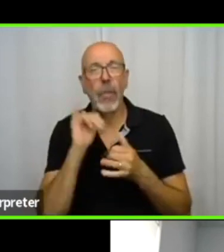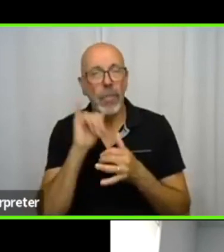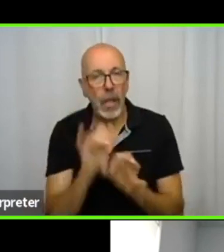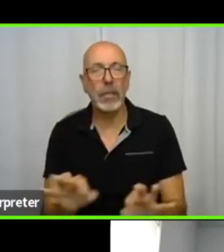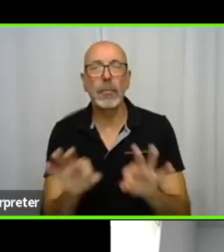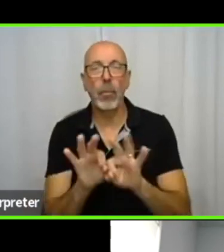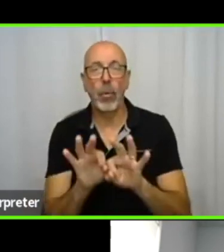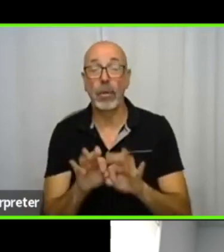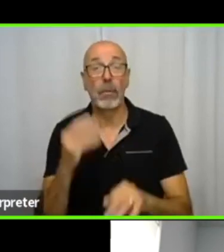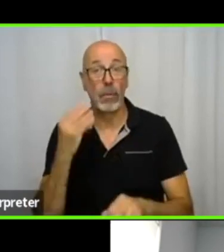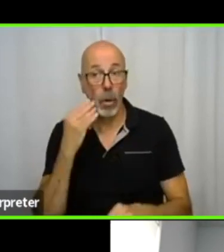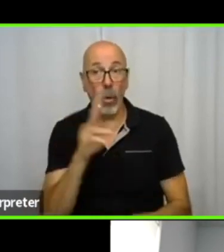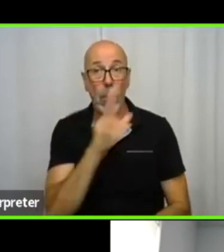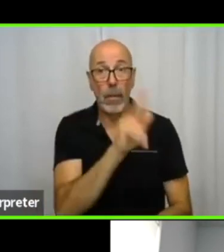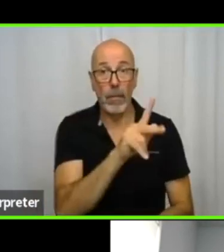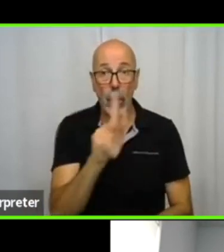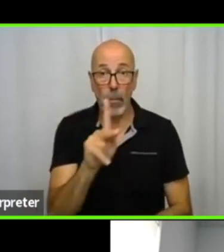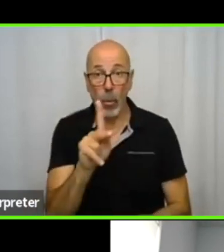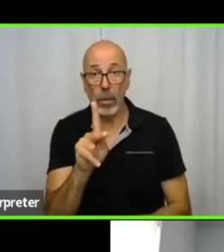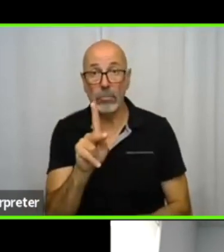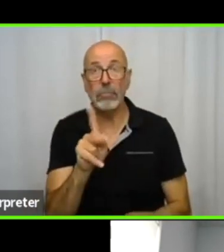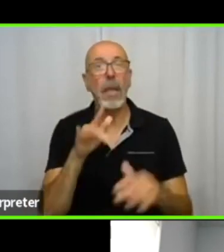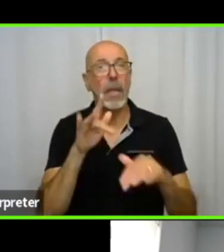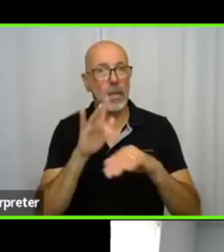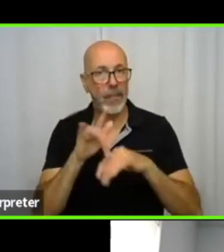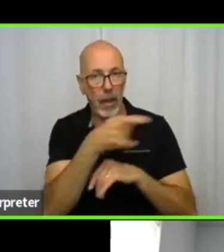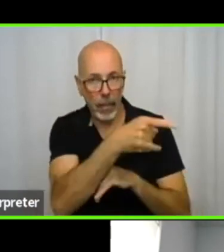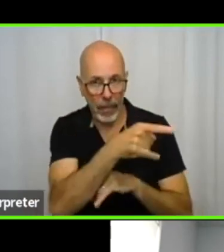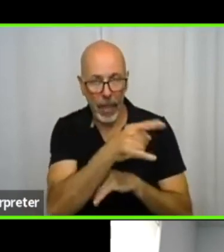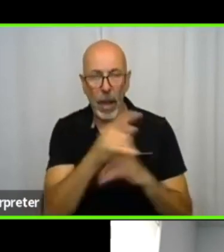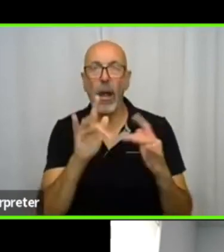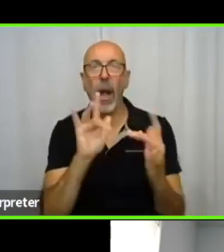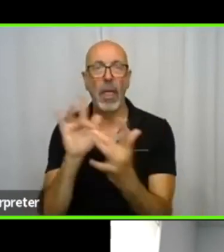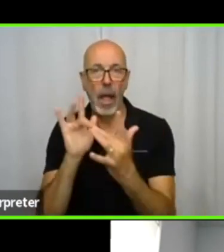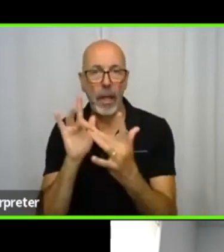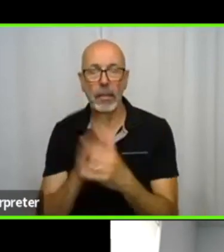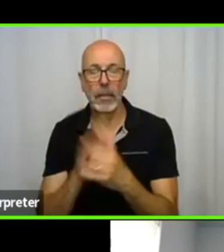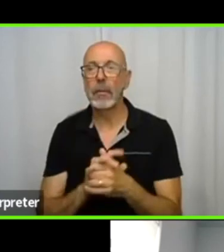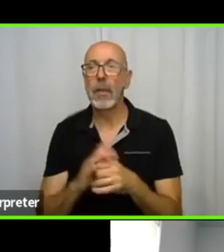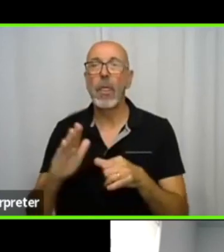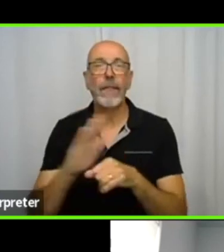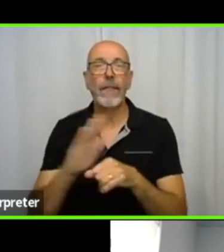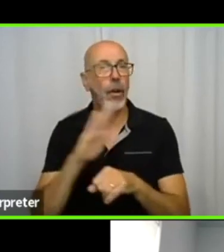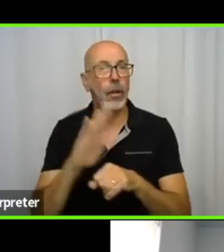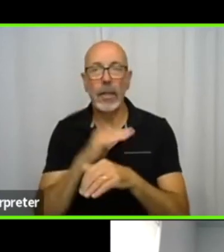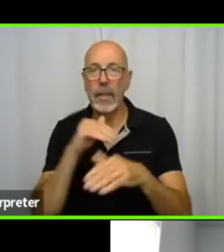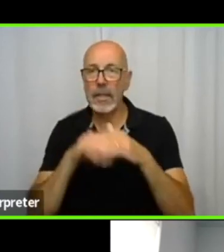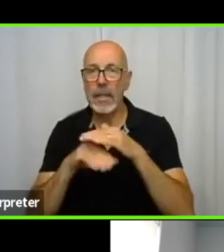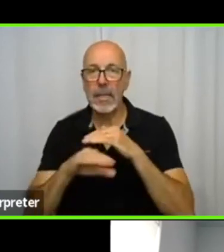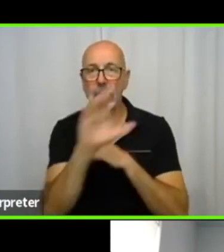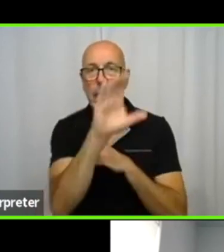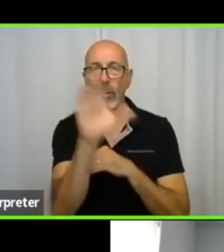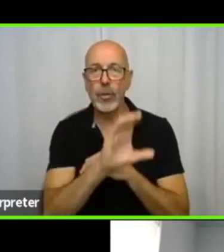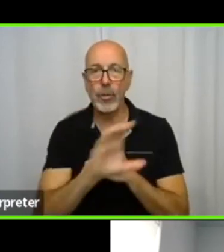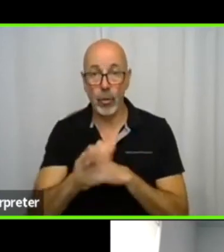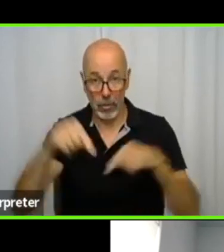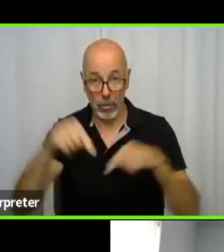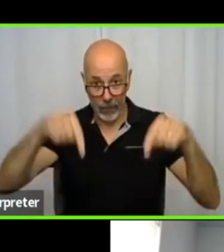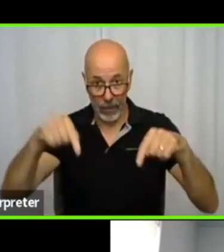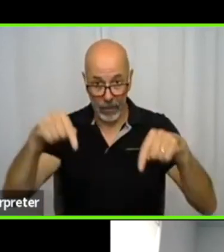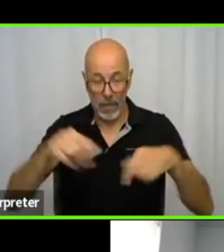is available online. The fully accessible Zoom of